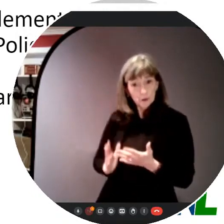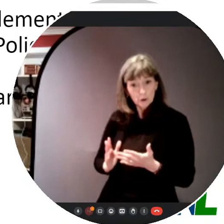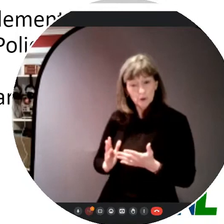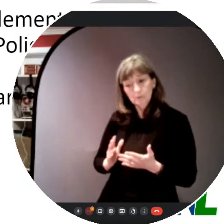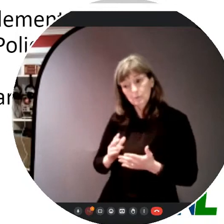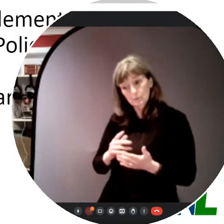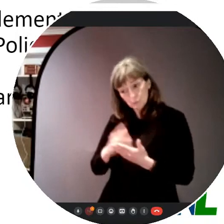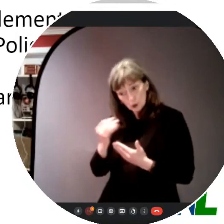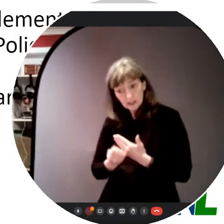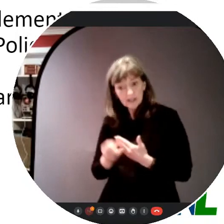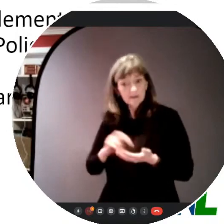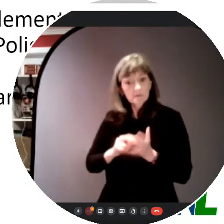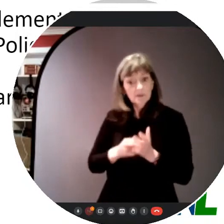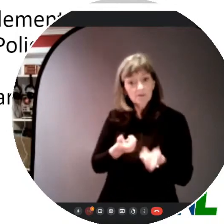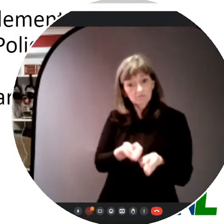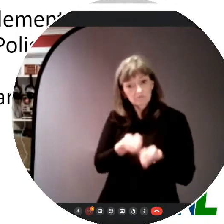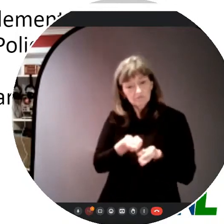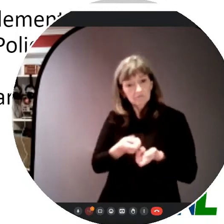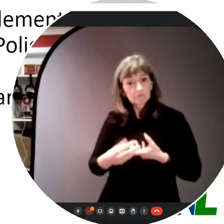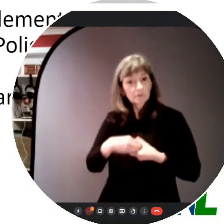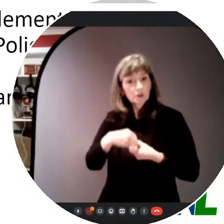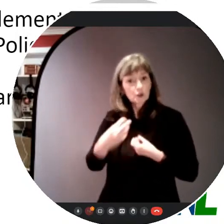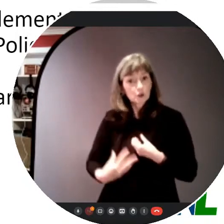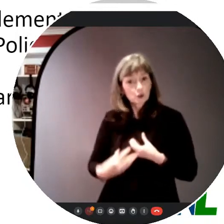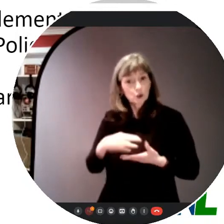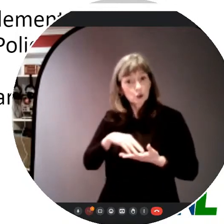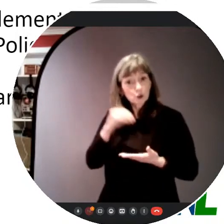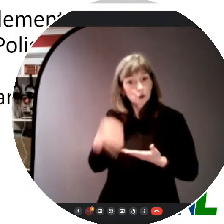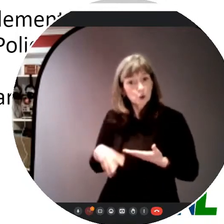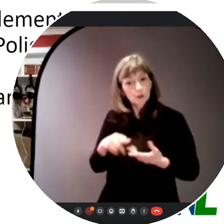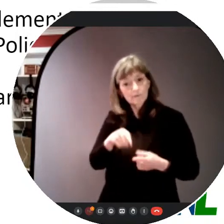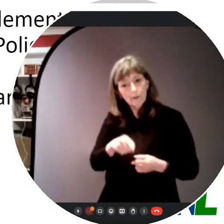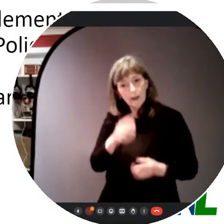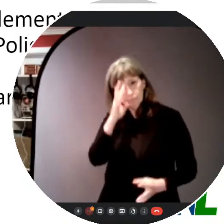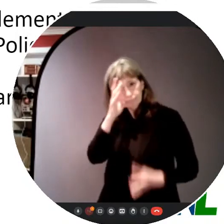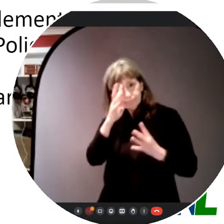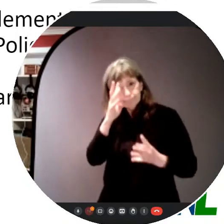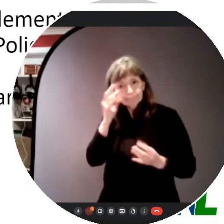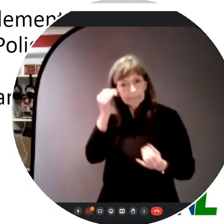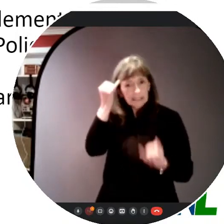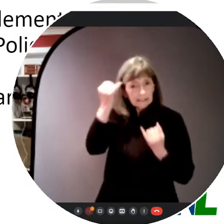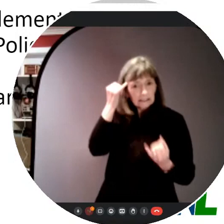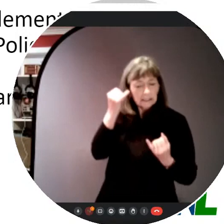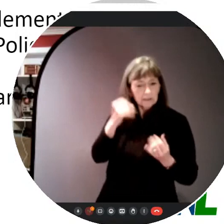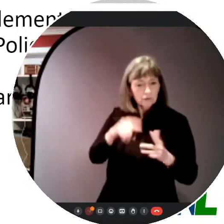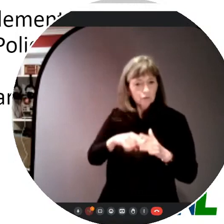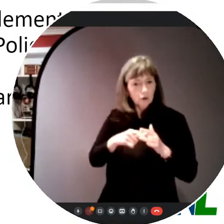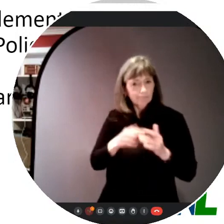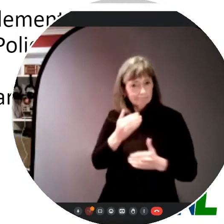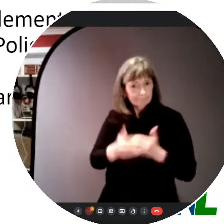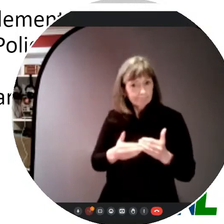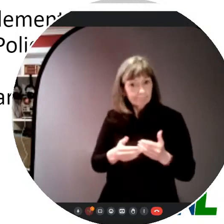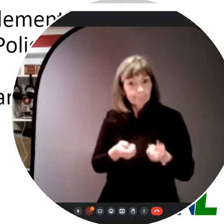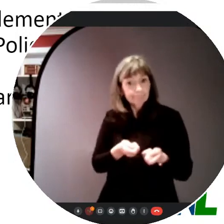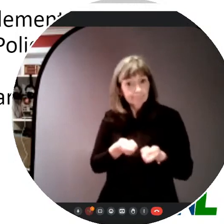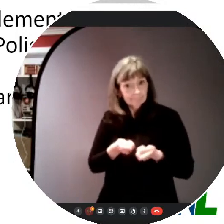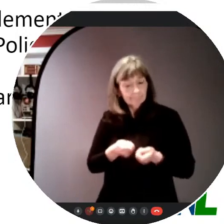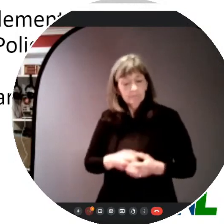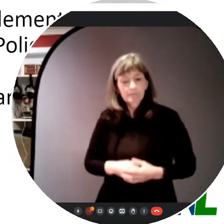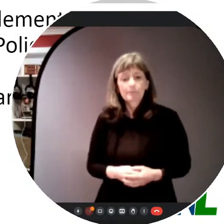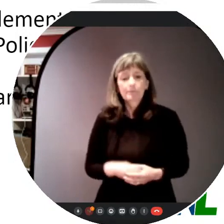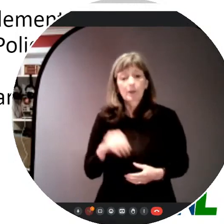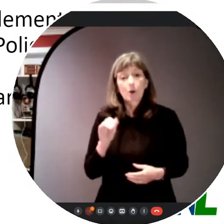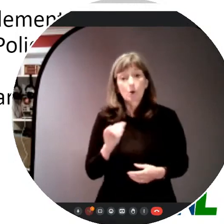engage students and and get their creative minds going. Of note, I just want to highlight two